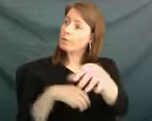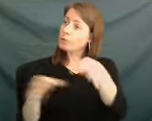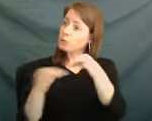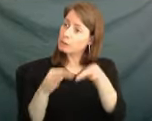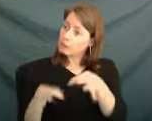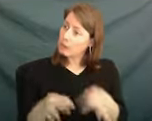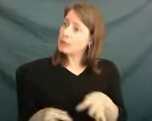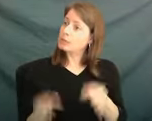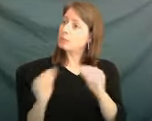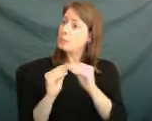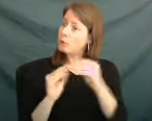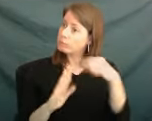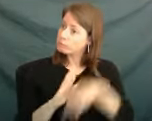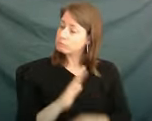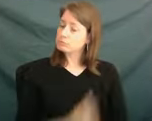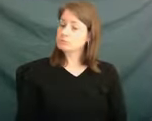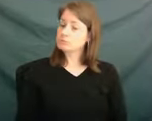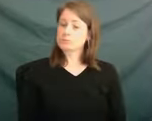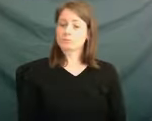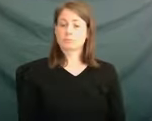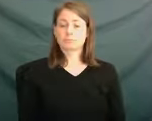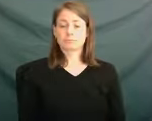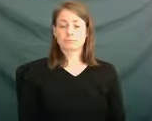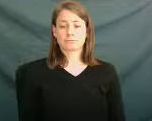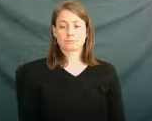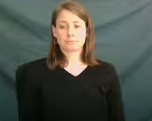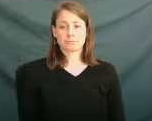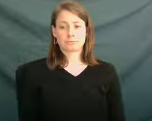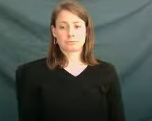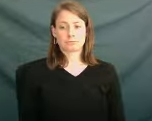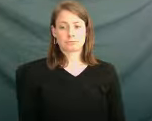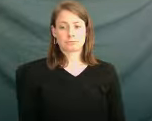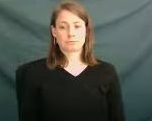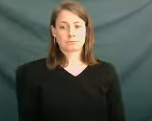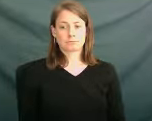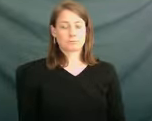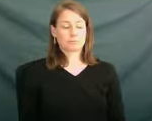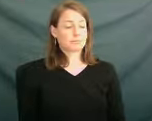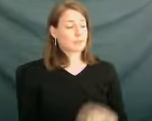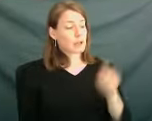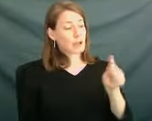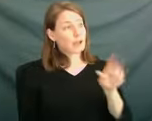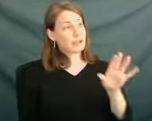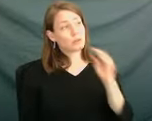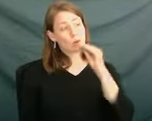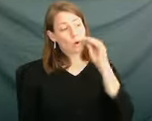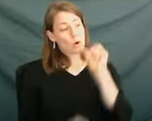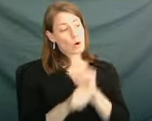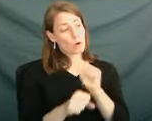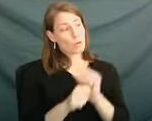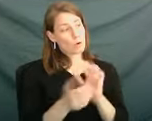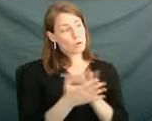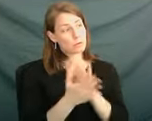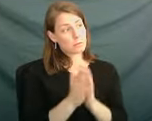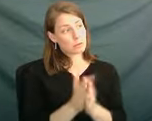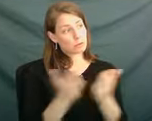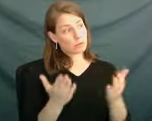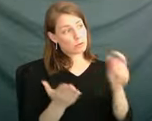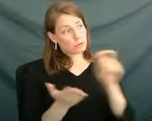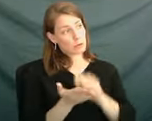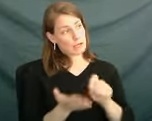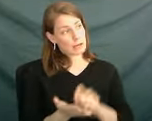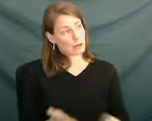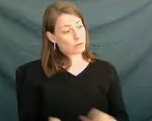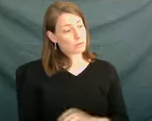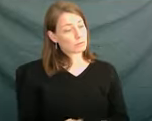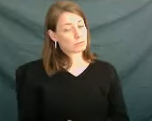You need to get your homework diaries out and write your homework in, okay? So we're going to recap prime factor decomposition. Then we're going